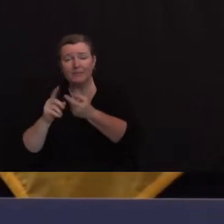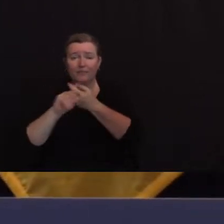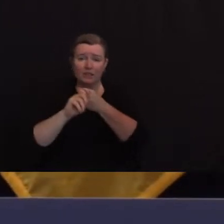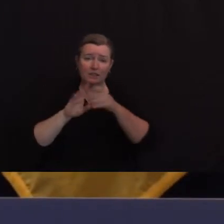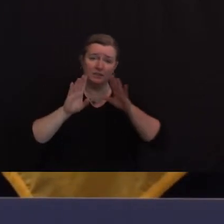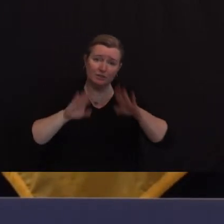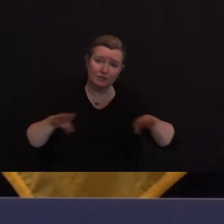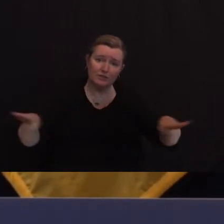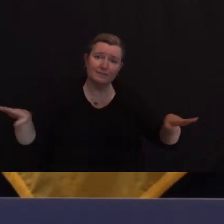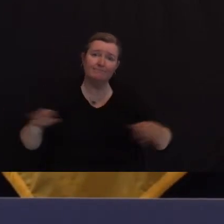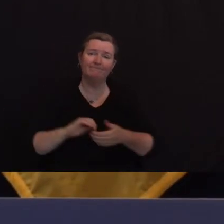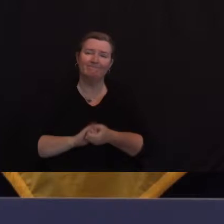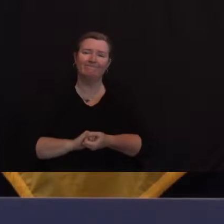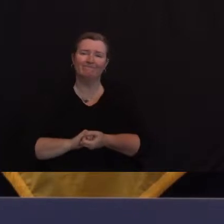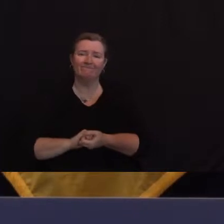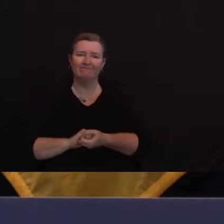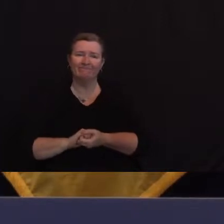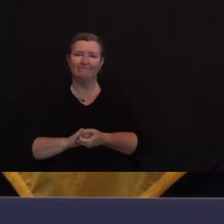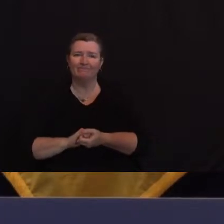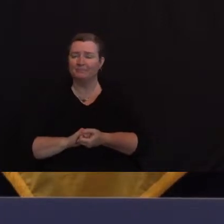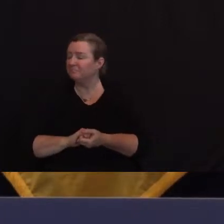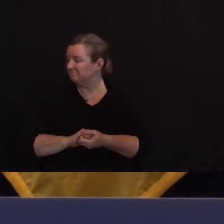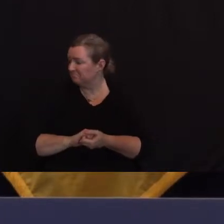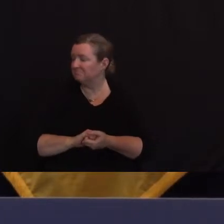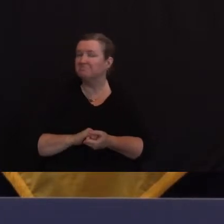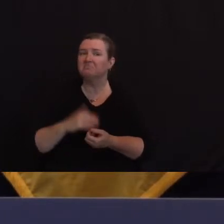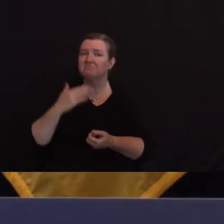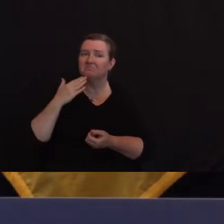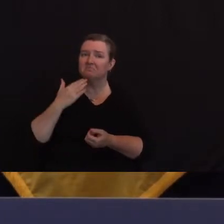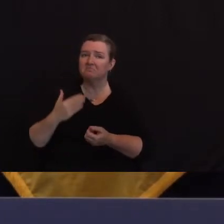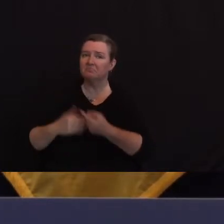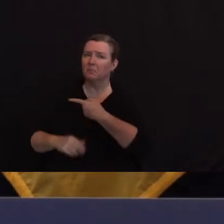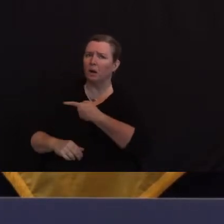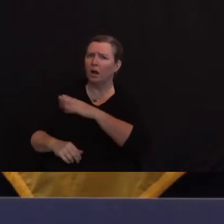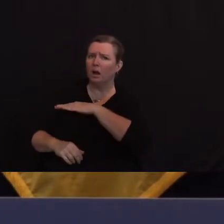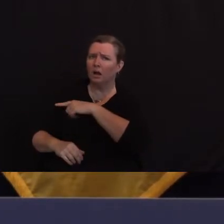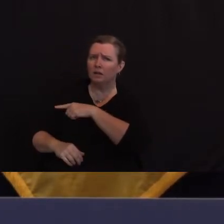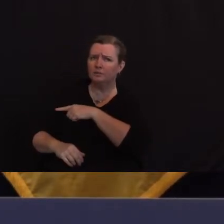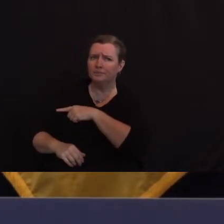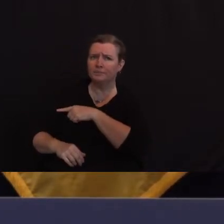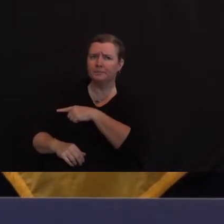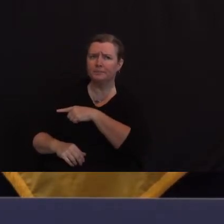you. Several quick things before we turn to Pat. Number one, I got my flu shot at the end of the week,